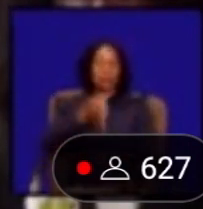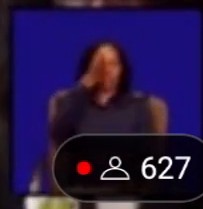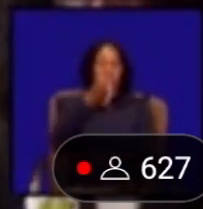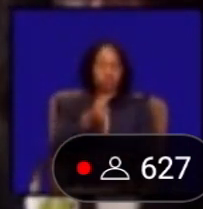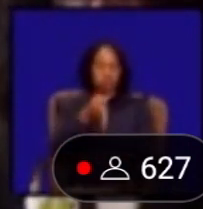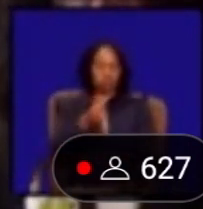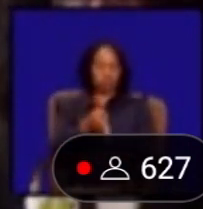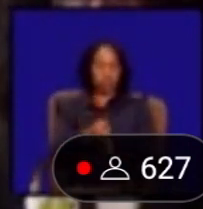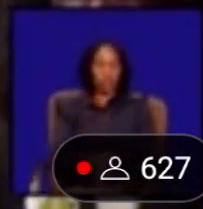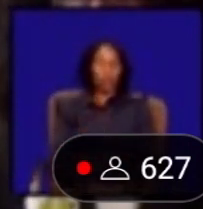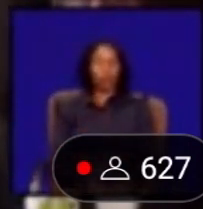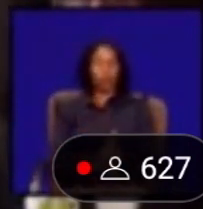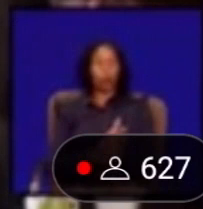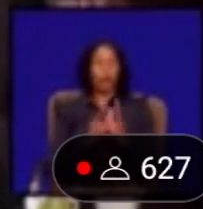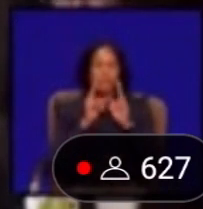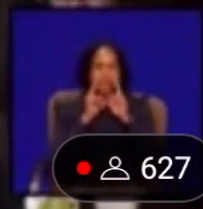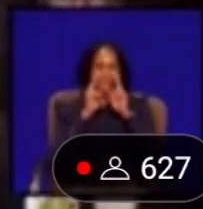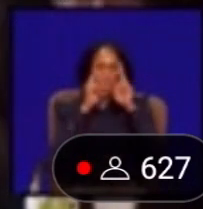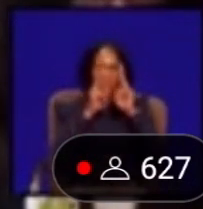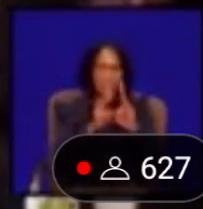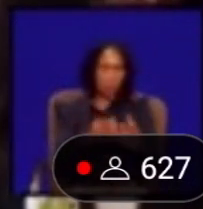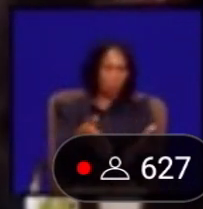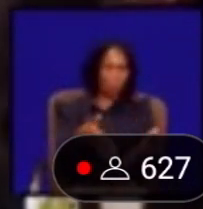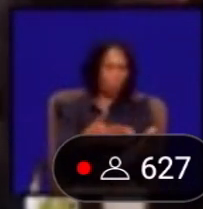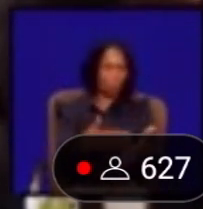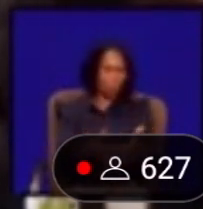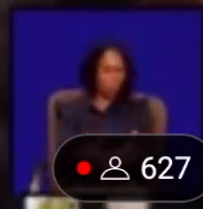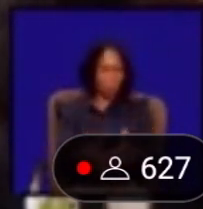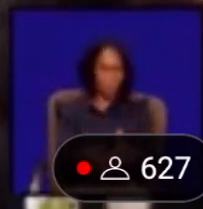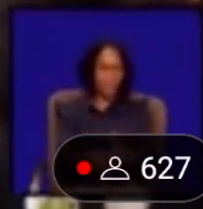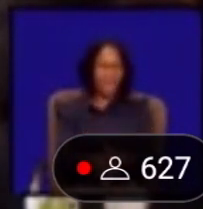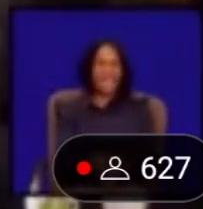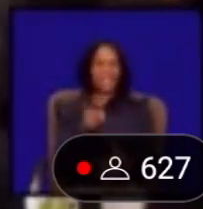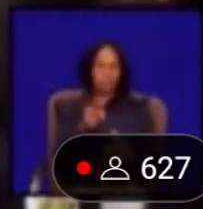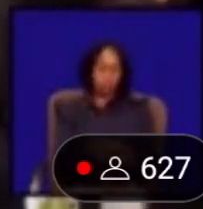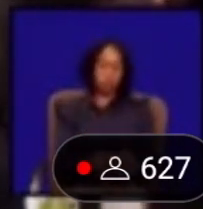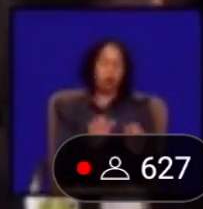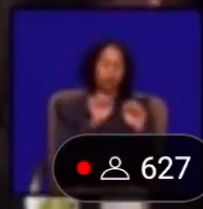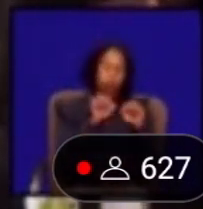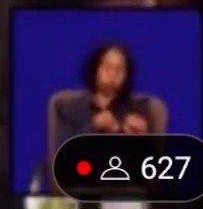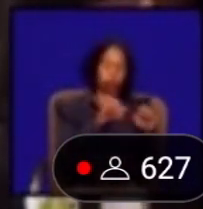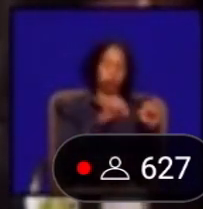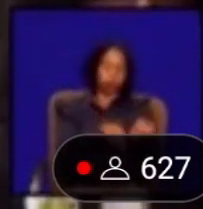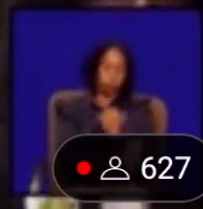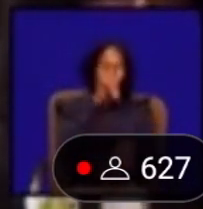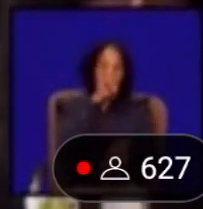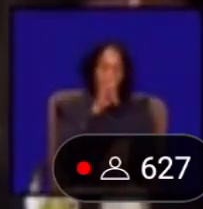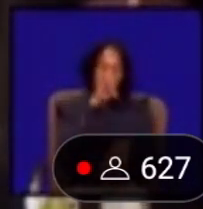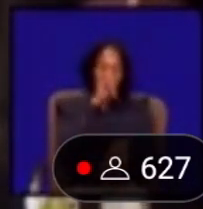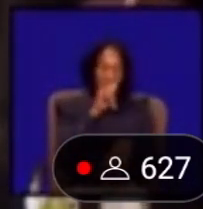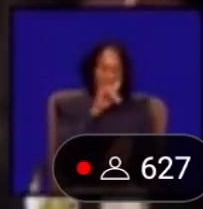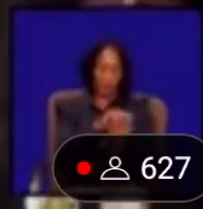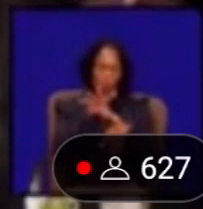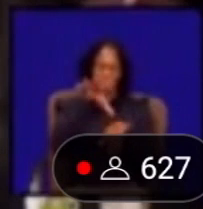of vision, for your complicity in the corruption of looting and